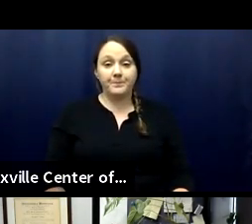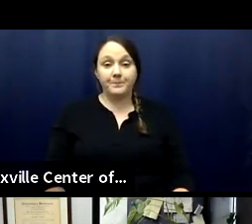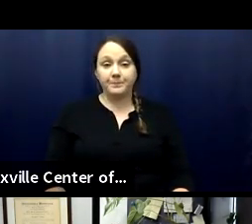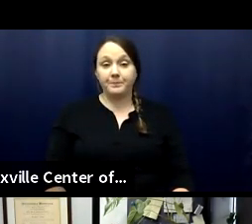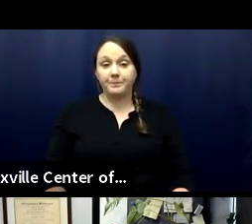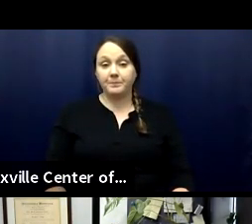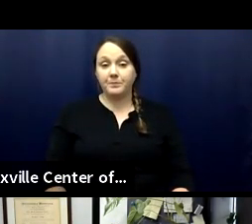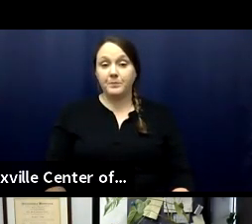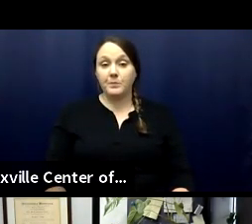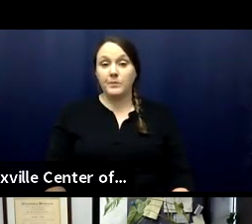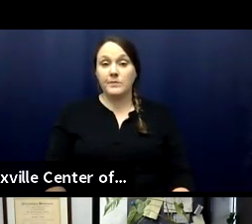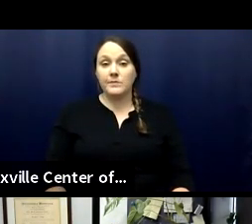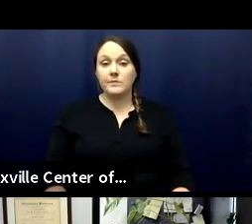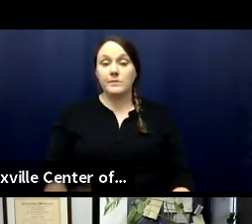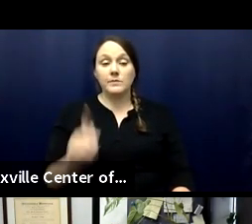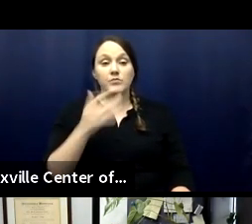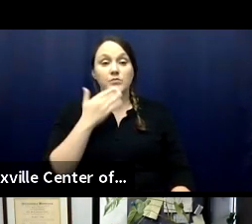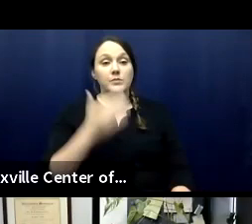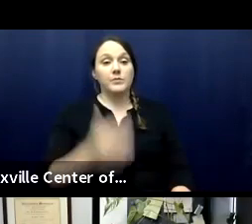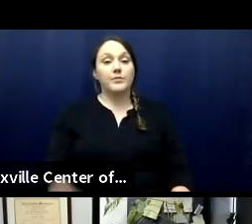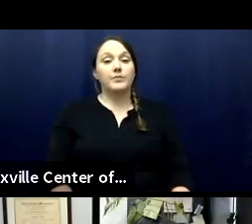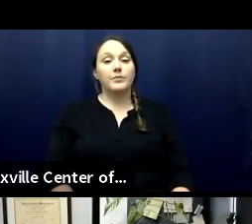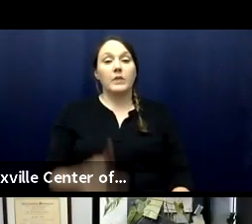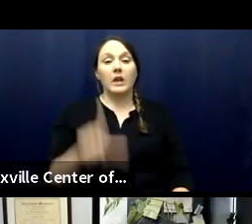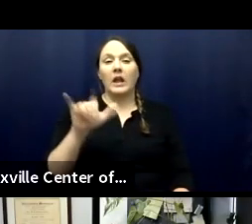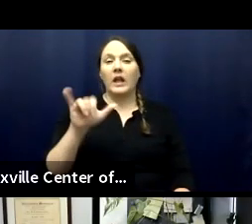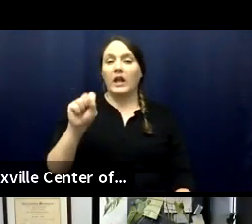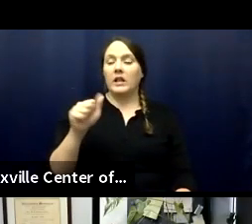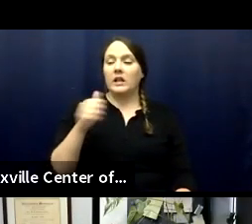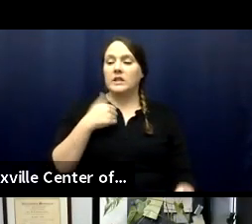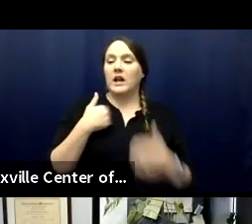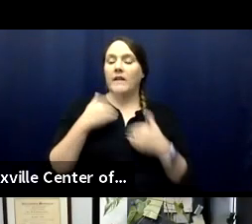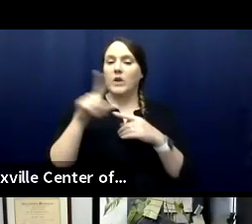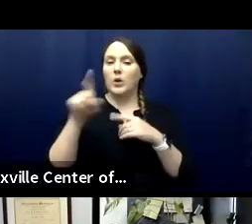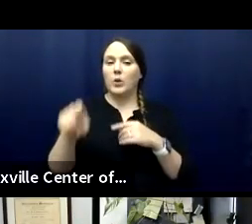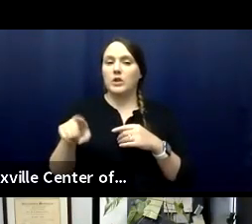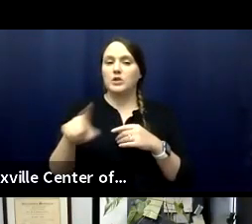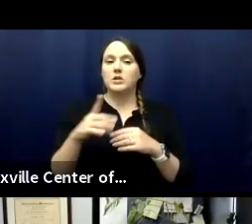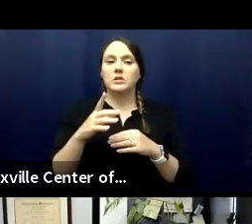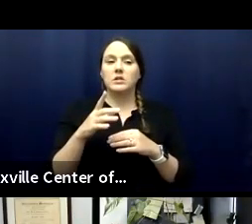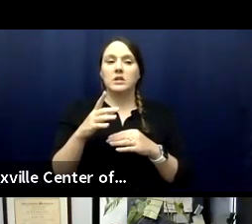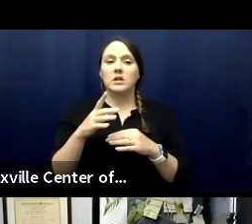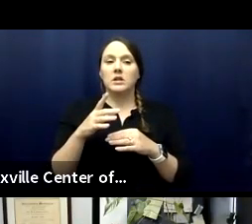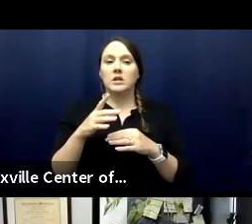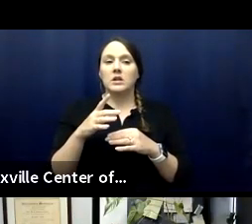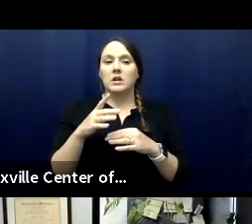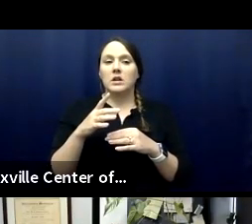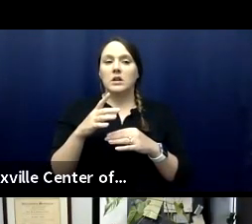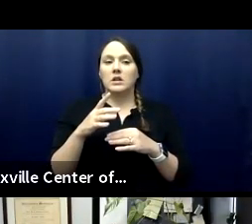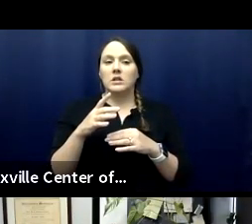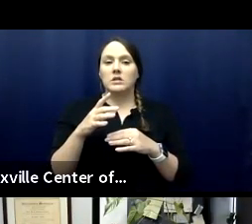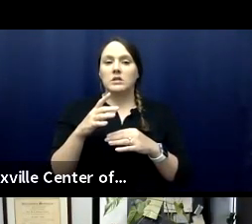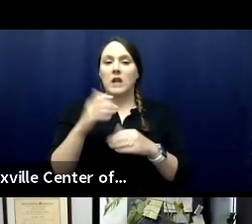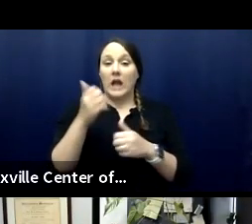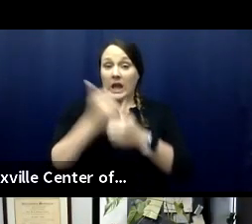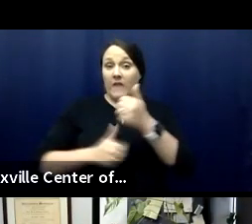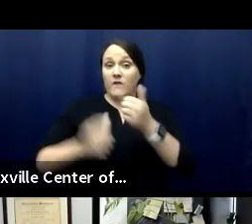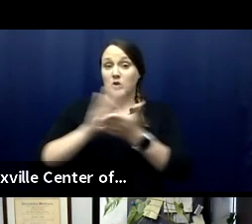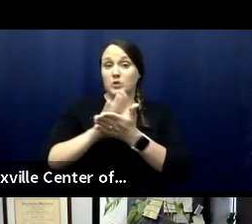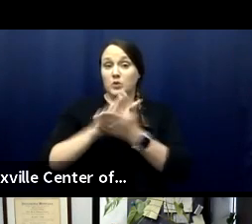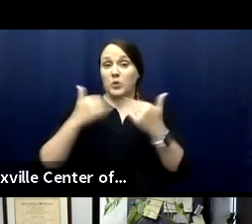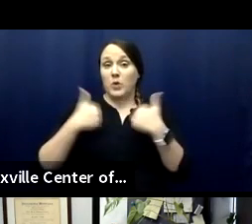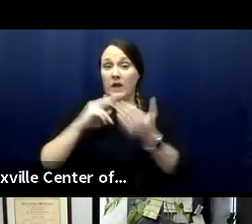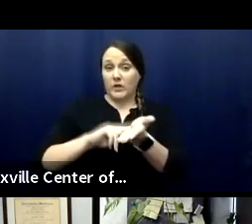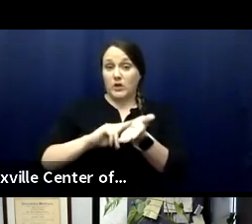Yeah. Thank you. Lisa, I have a question. Yes. Does every school have a nurse? Every school has a